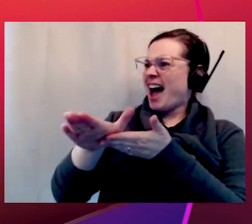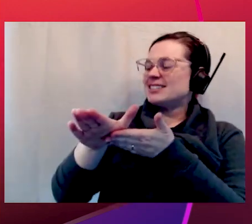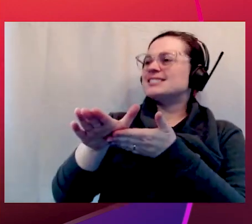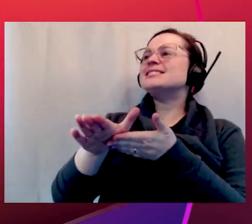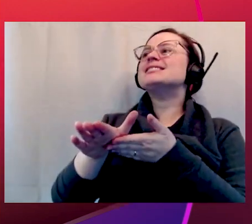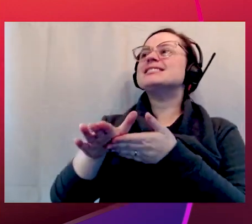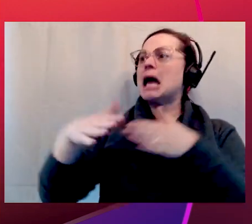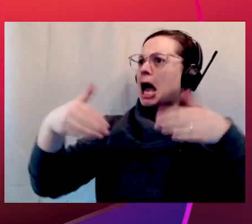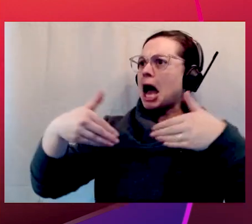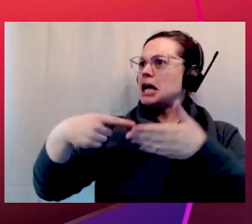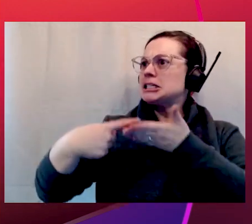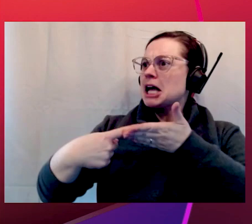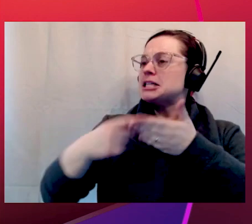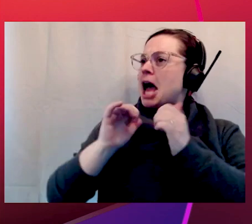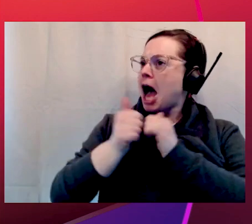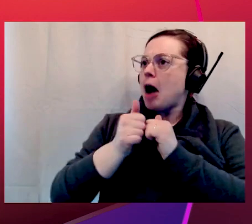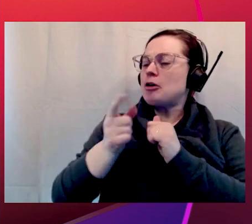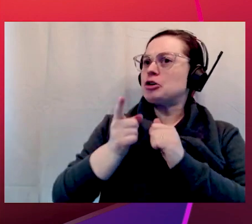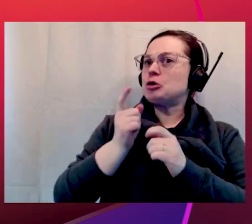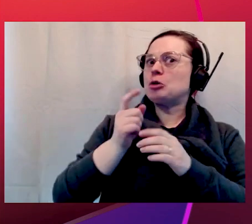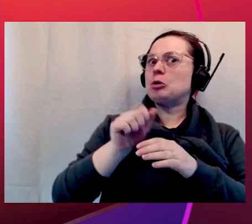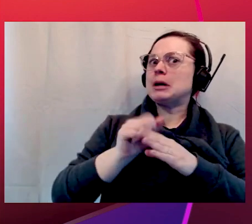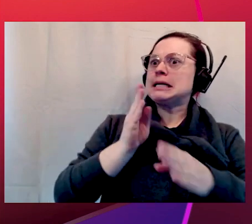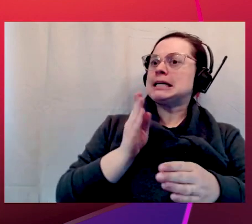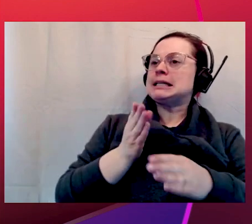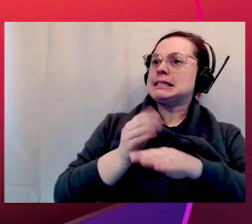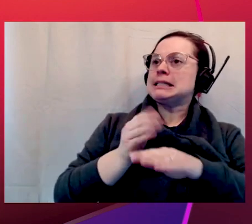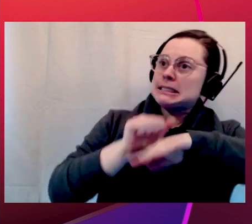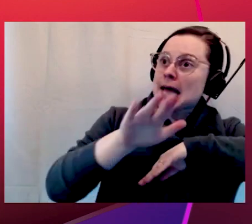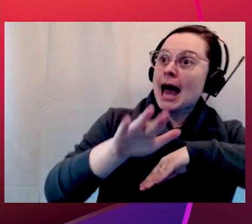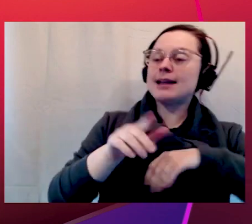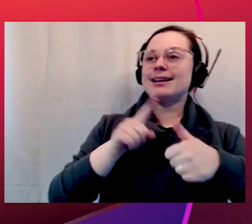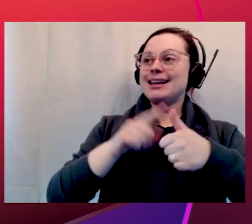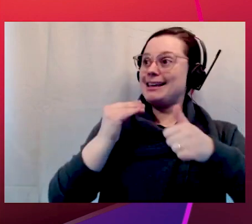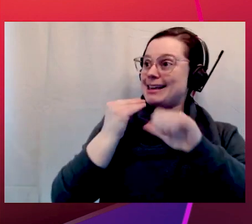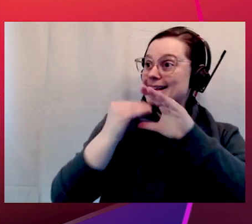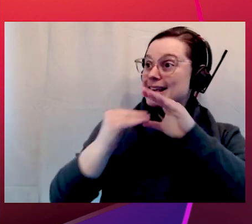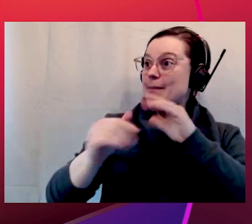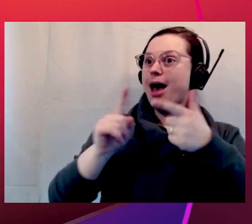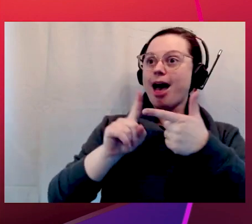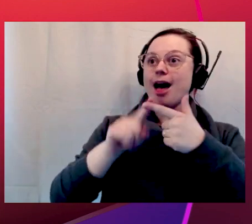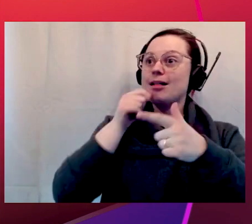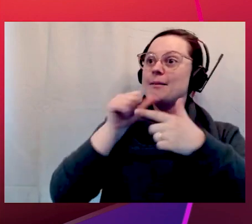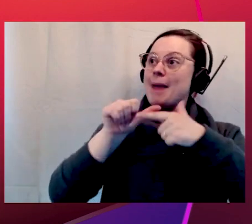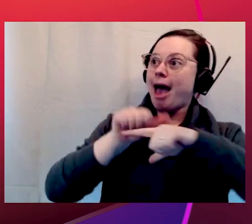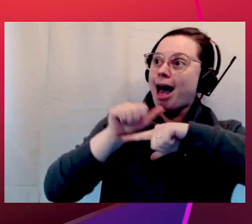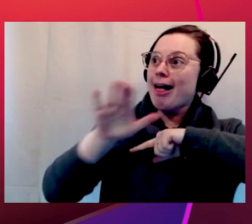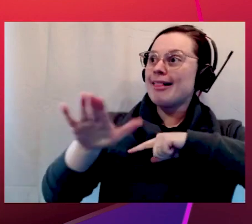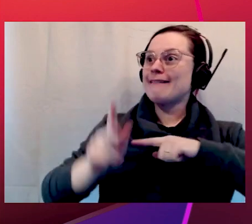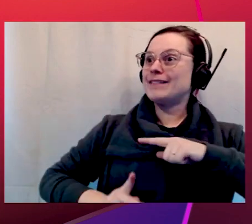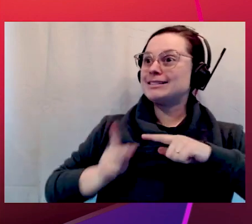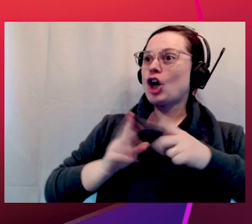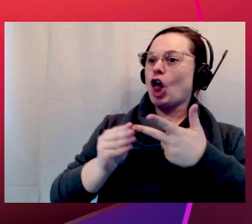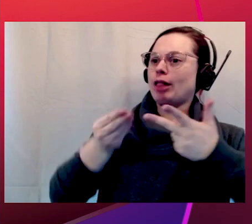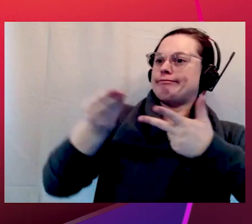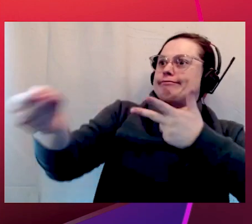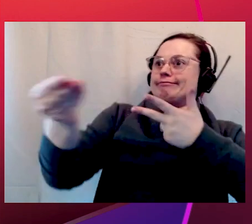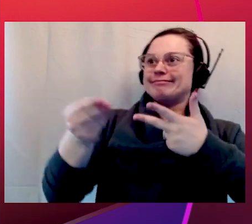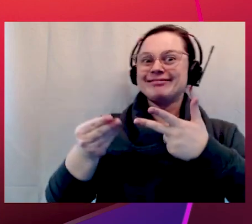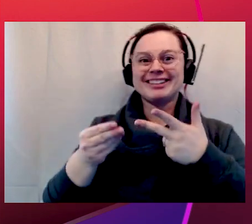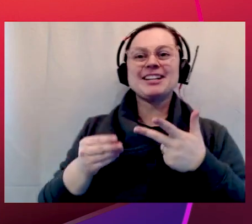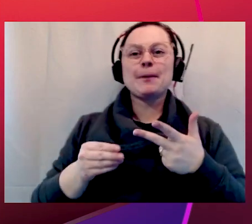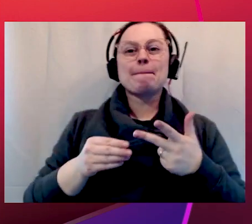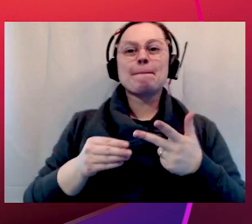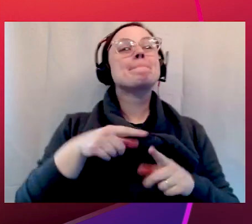yet either, how you could deliver the gift cards. Yep. So email, physical, that's cool too, to have those Email, options. Physical, and then we have a